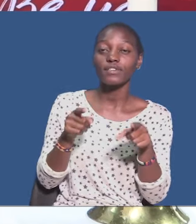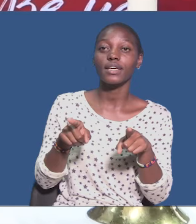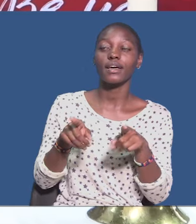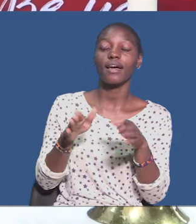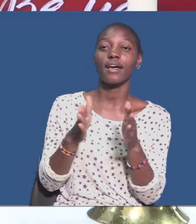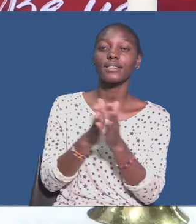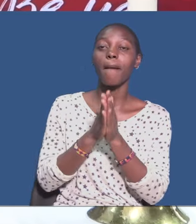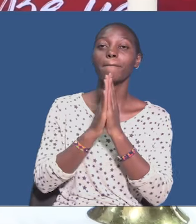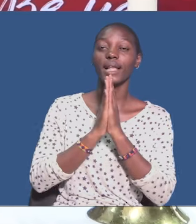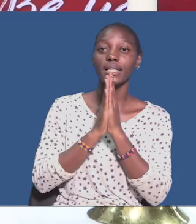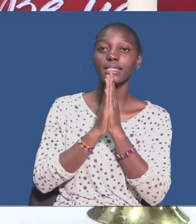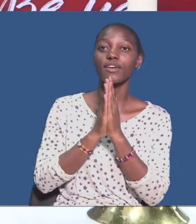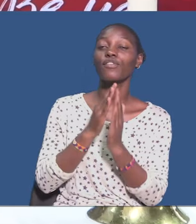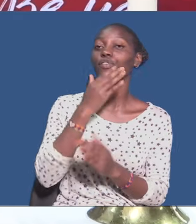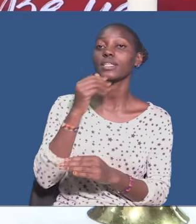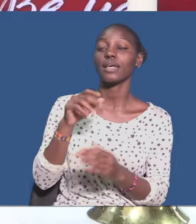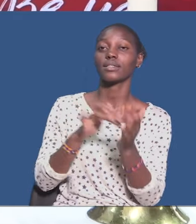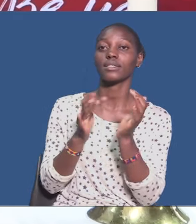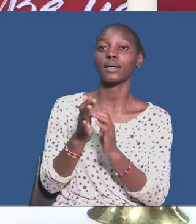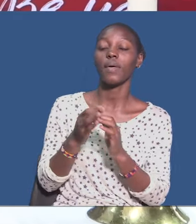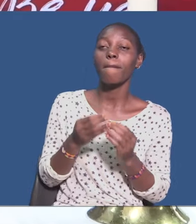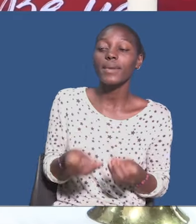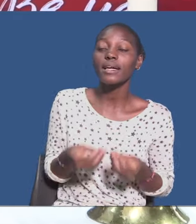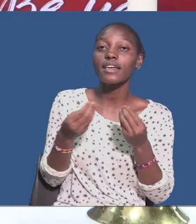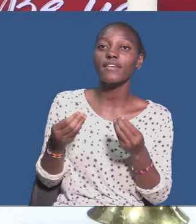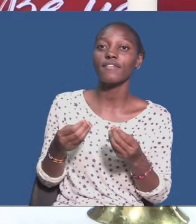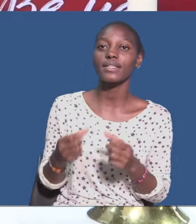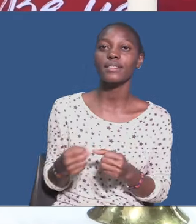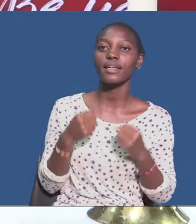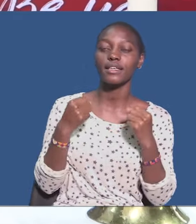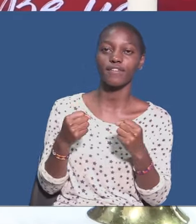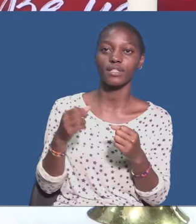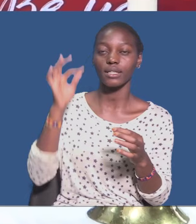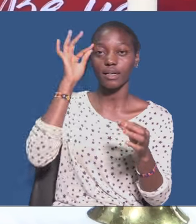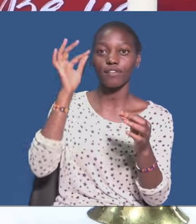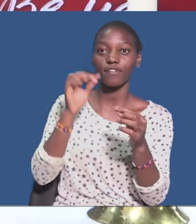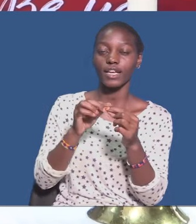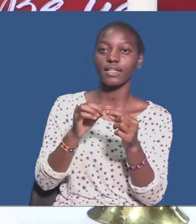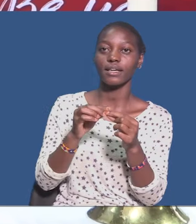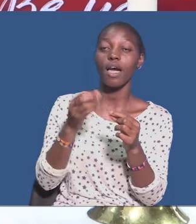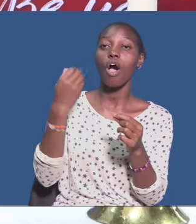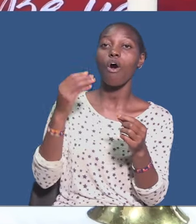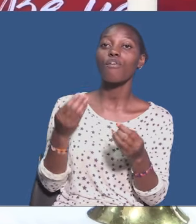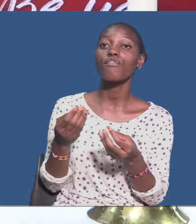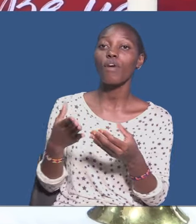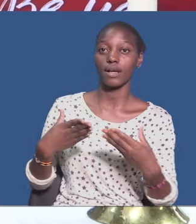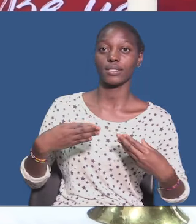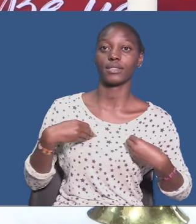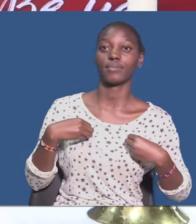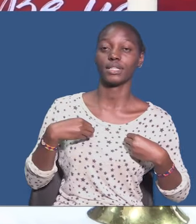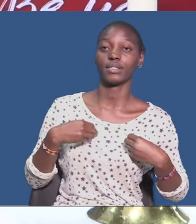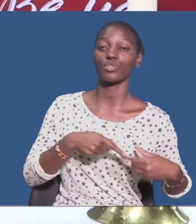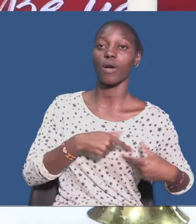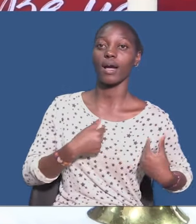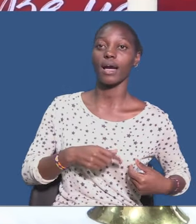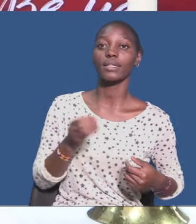Son, our Lord Jesus Christ. May you give us the confidence and the faith of receiving him into our hearts and into our lives, that